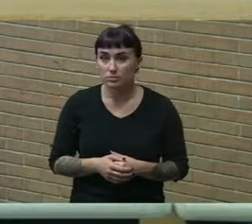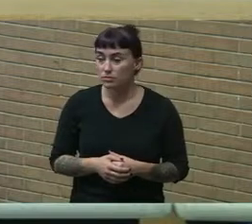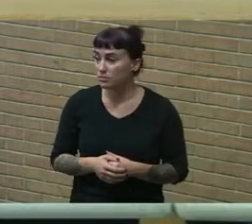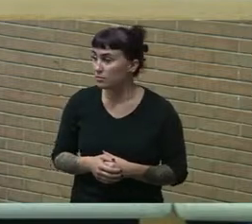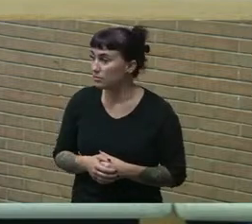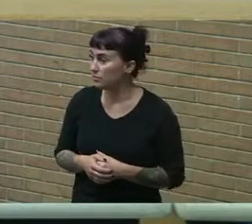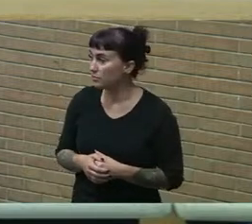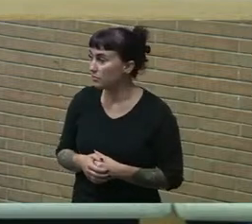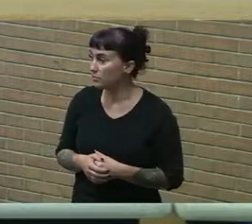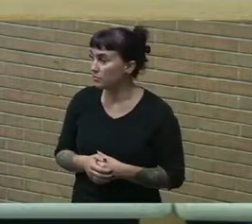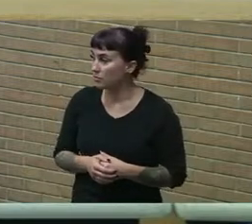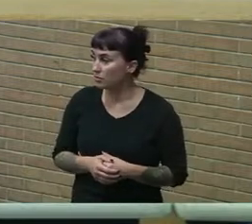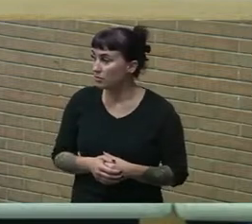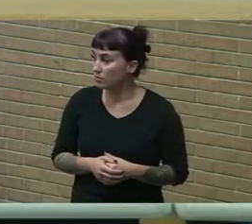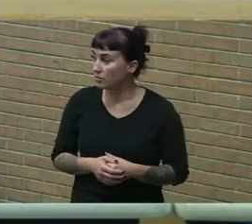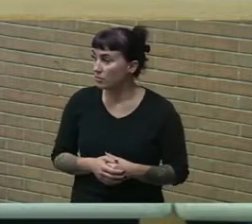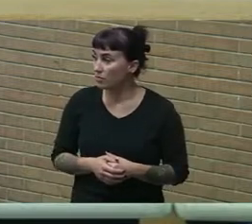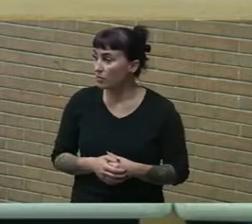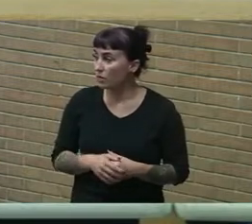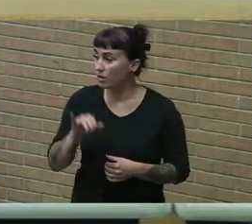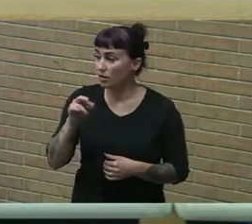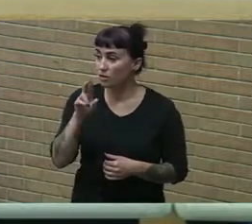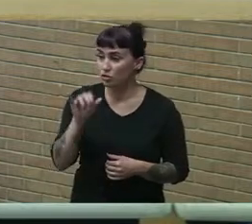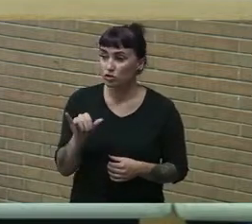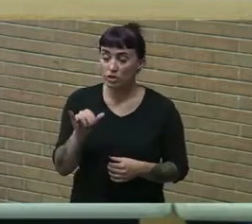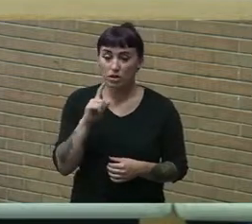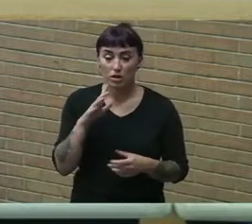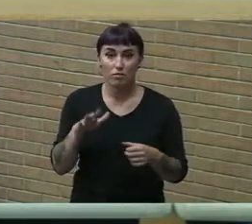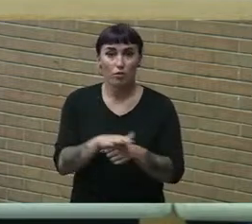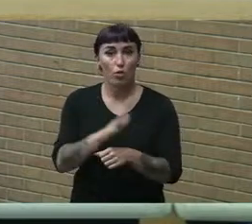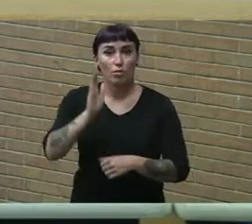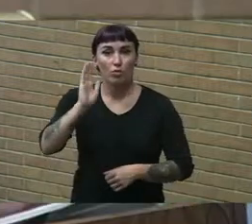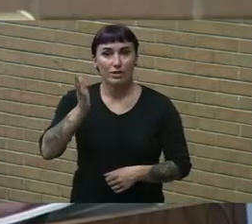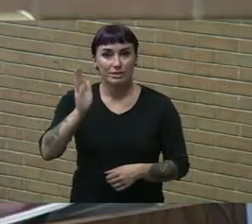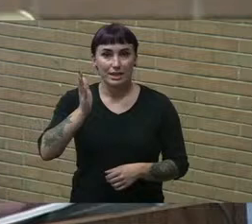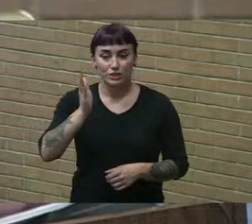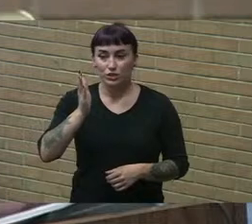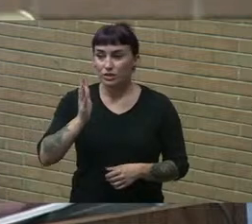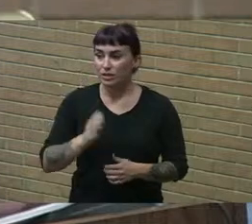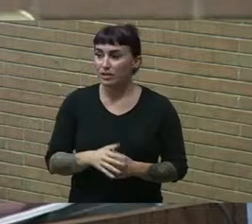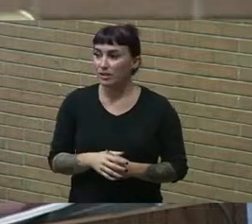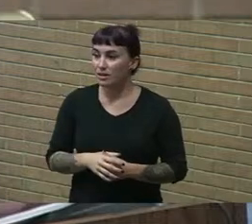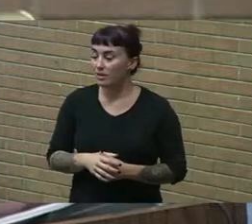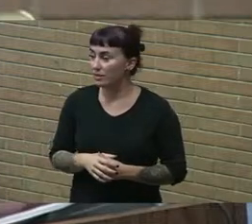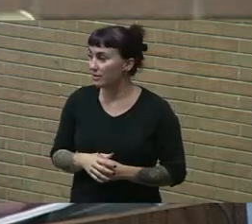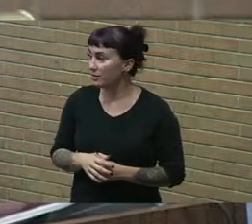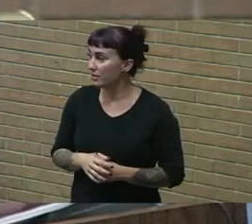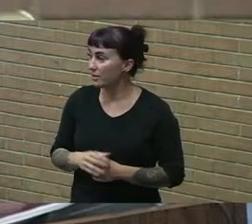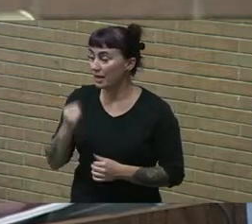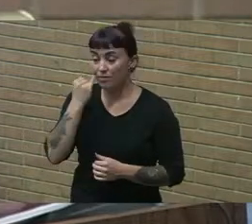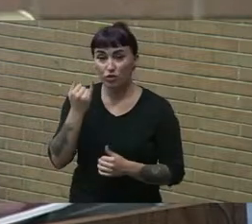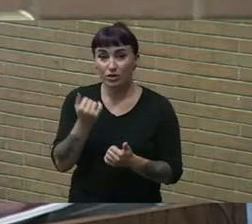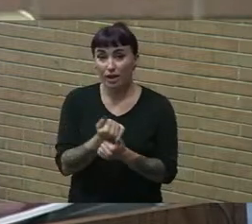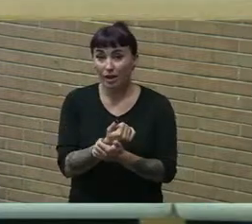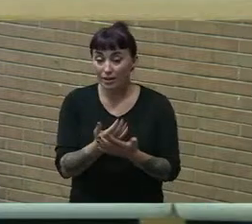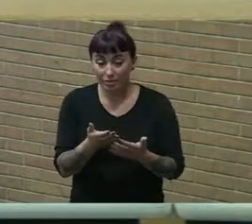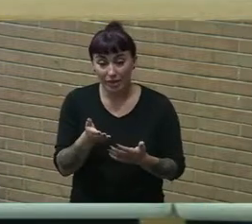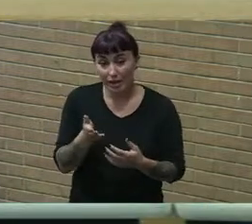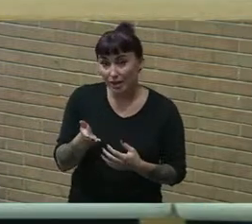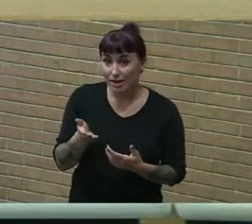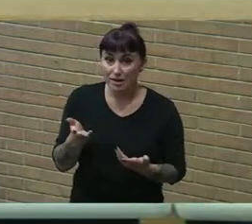I'll just, Jerry's made a full presentation. If there's